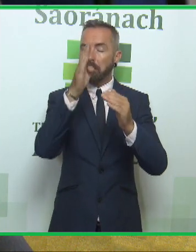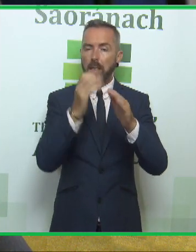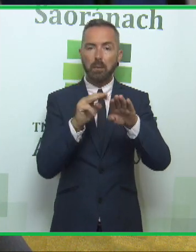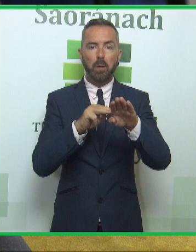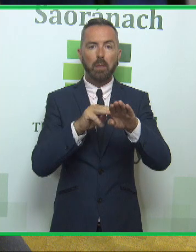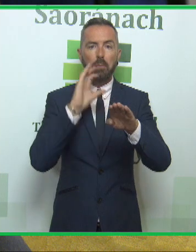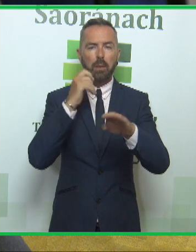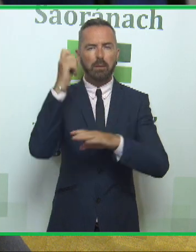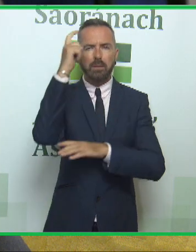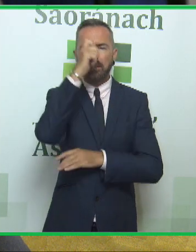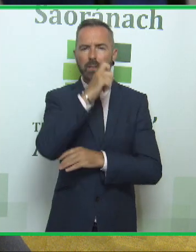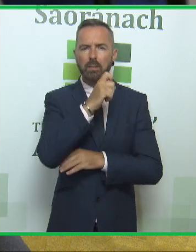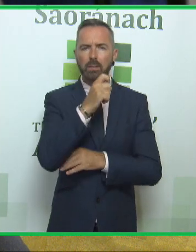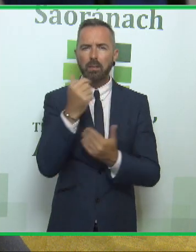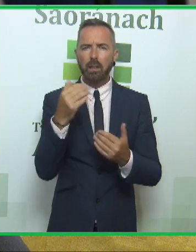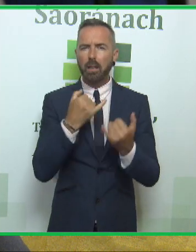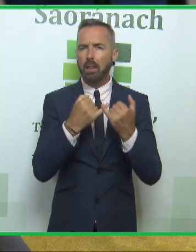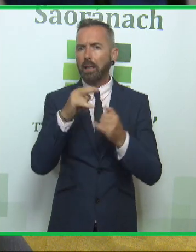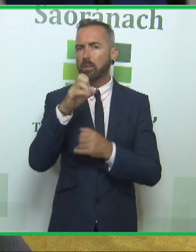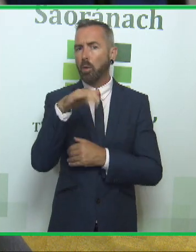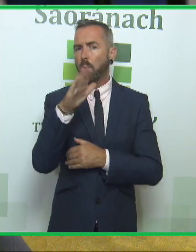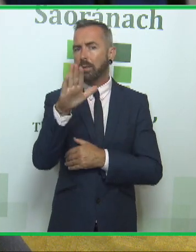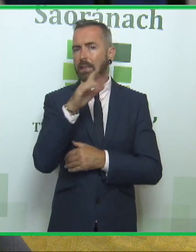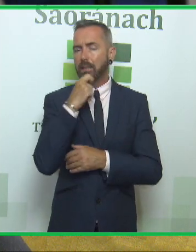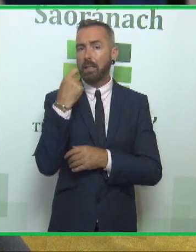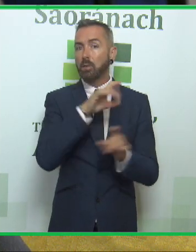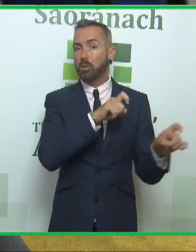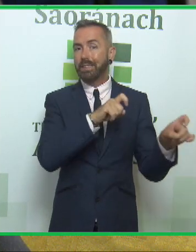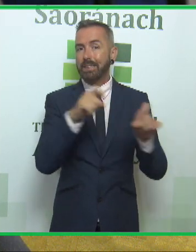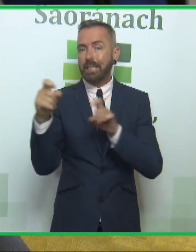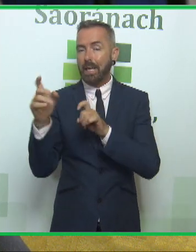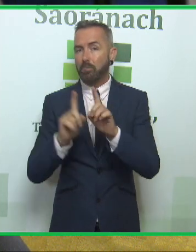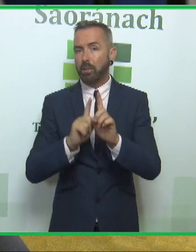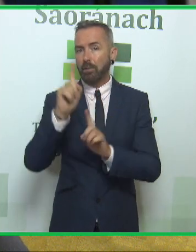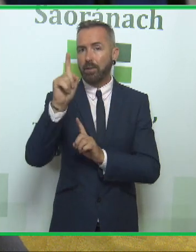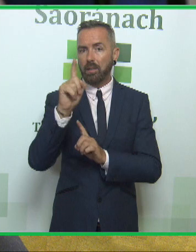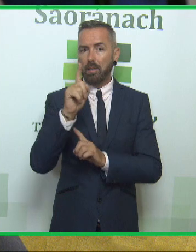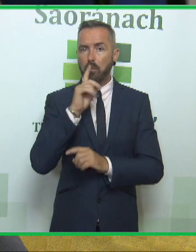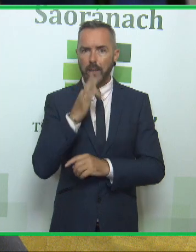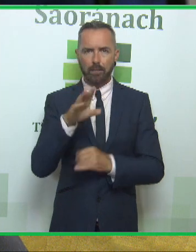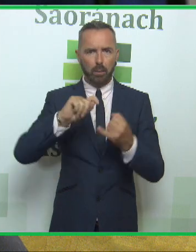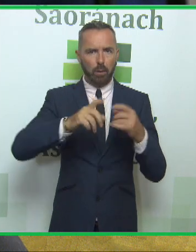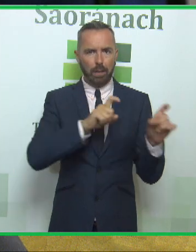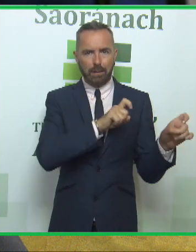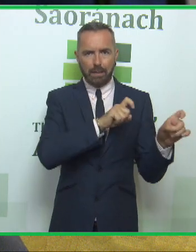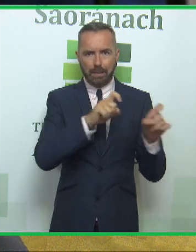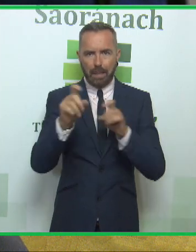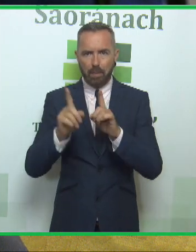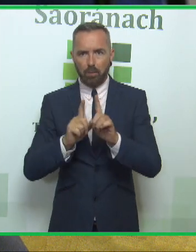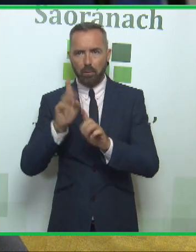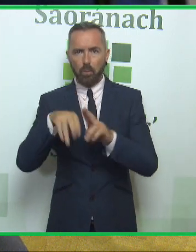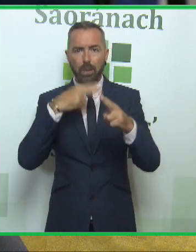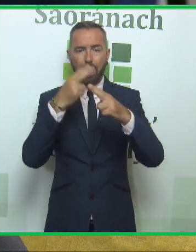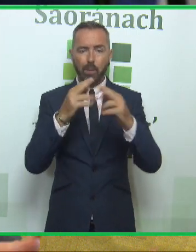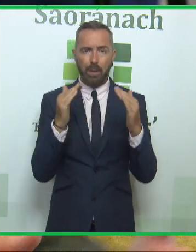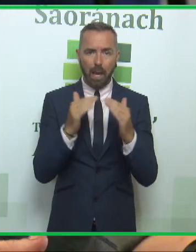very difficult, as Noel says, to sustain recovery, but to sustain recovery while you're in a homeless agency with no